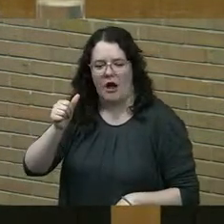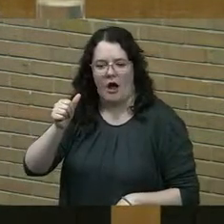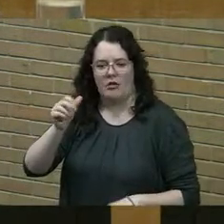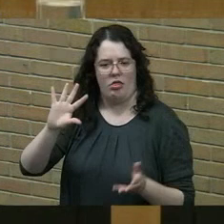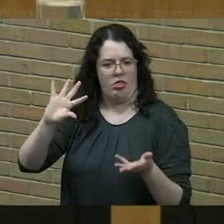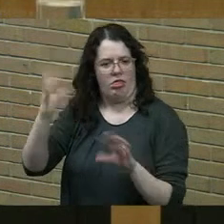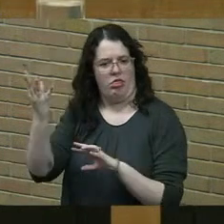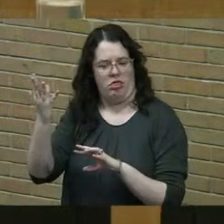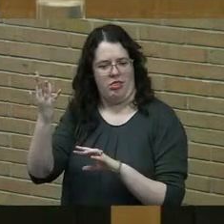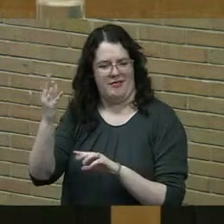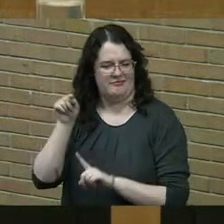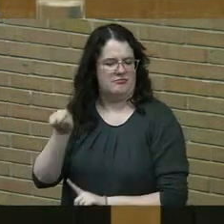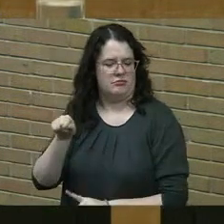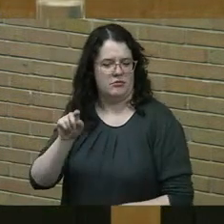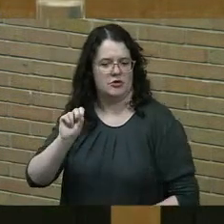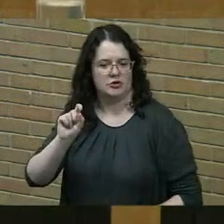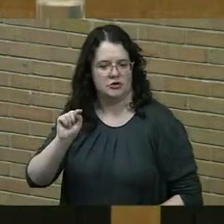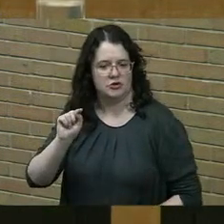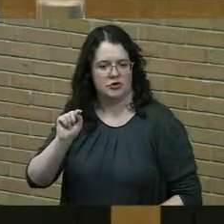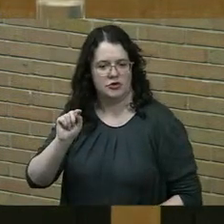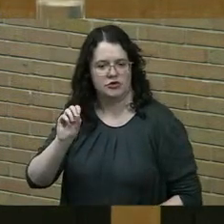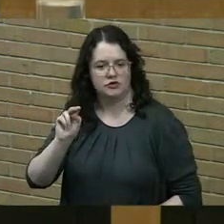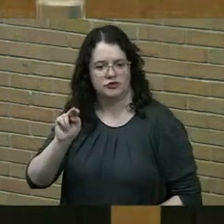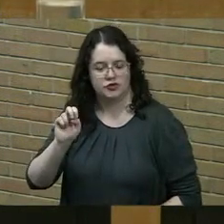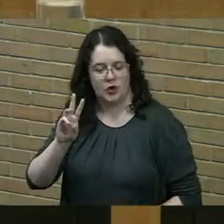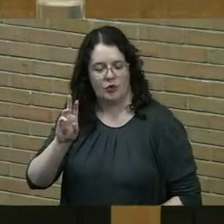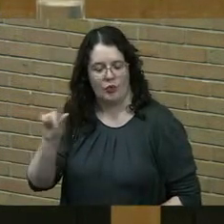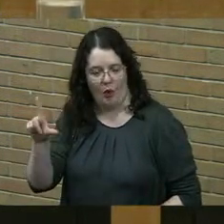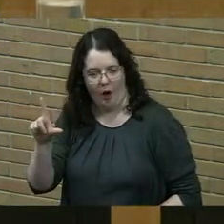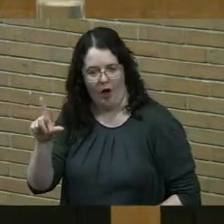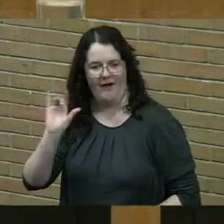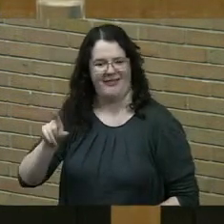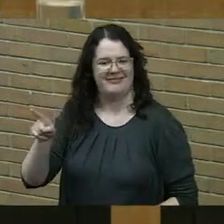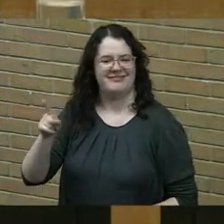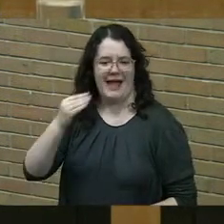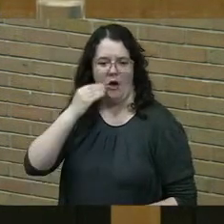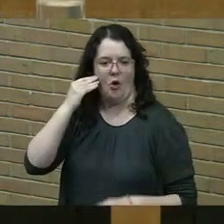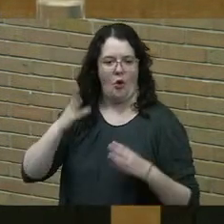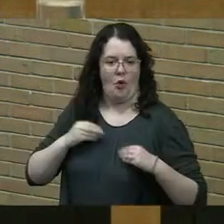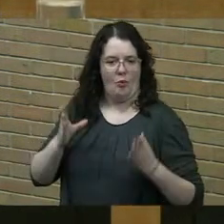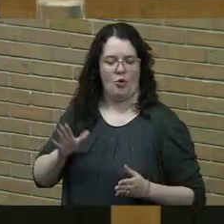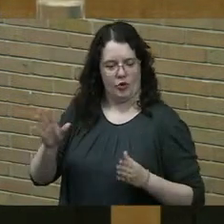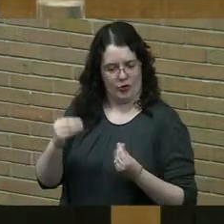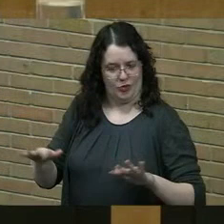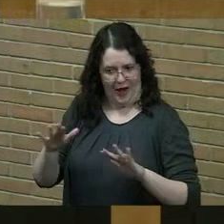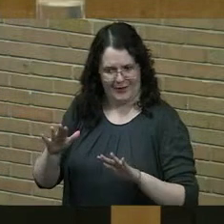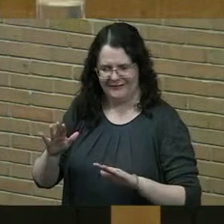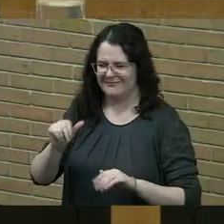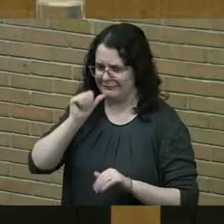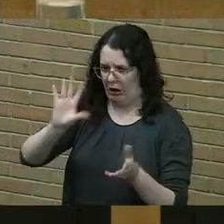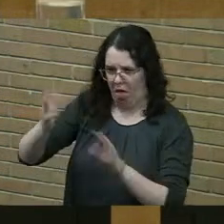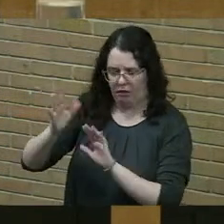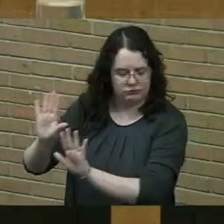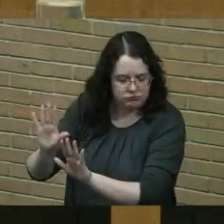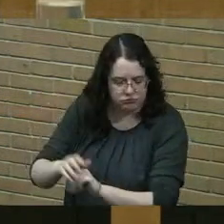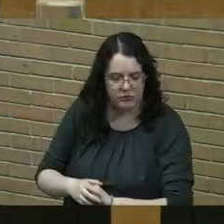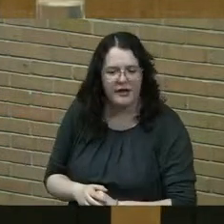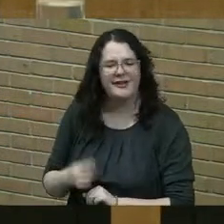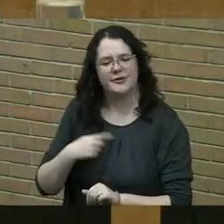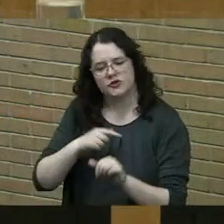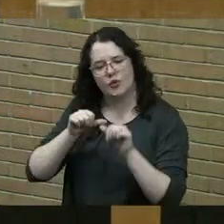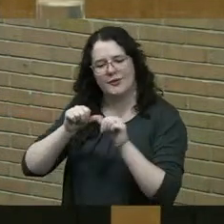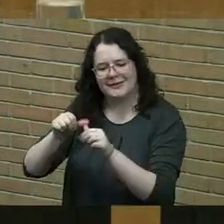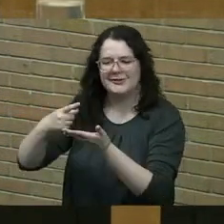either that stone wall or any part of that homeowner's property. We continue to have